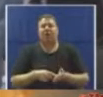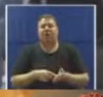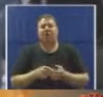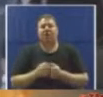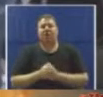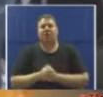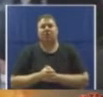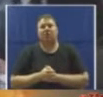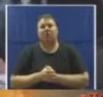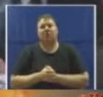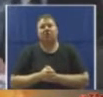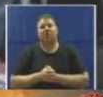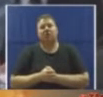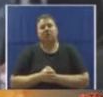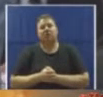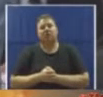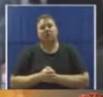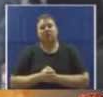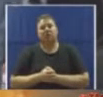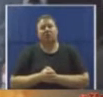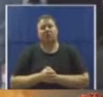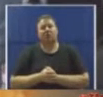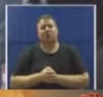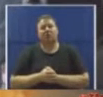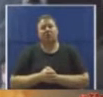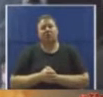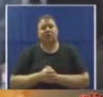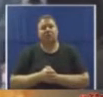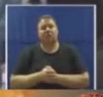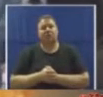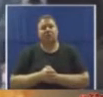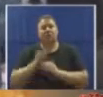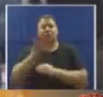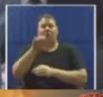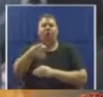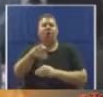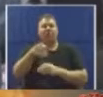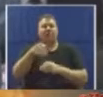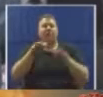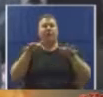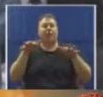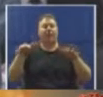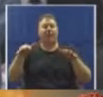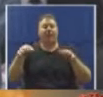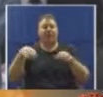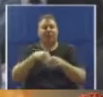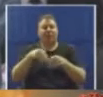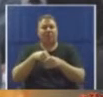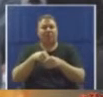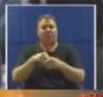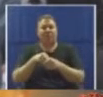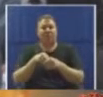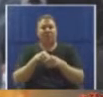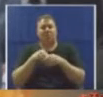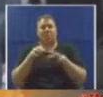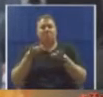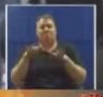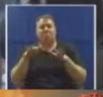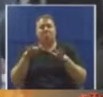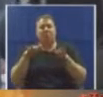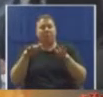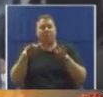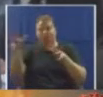Deputy President, is whether after public participation, where opinions of citizens would have been solicited,